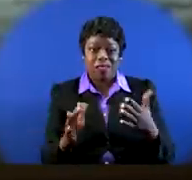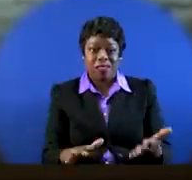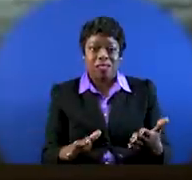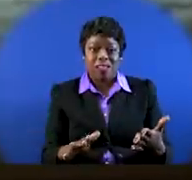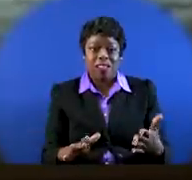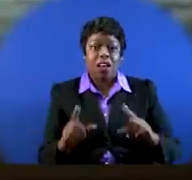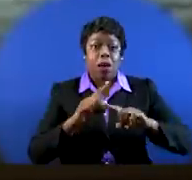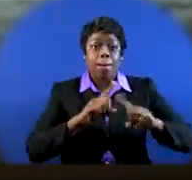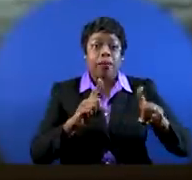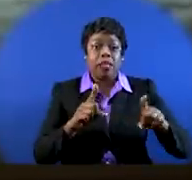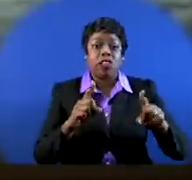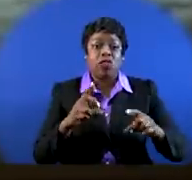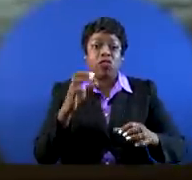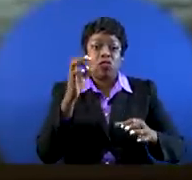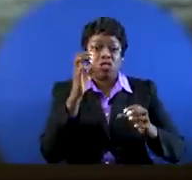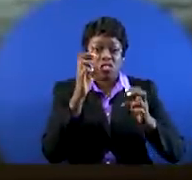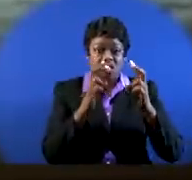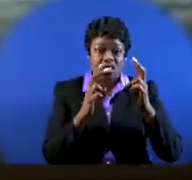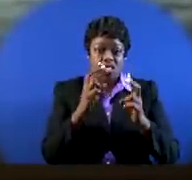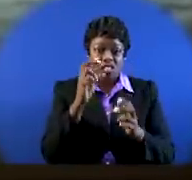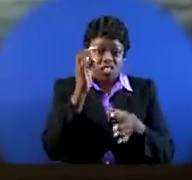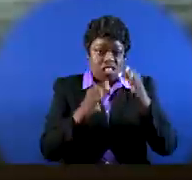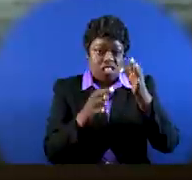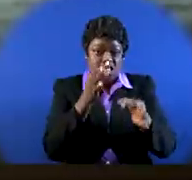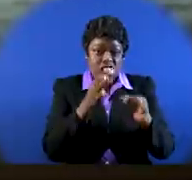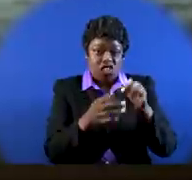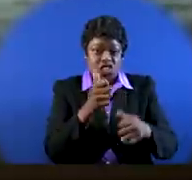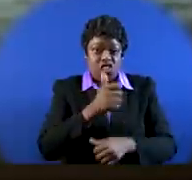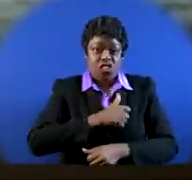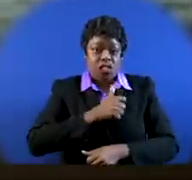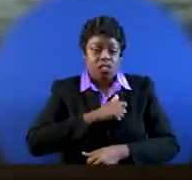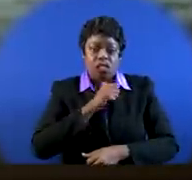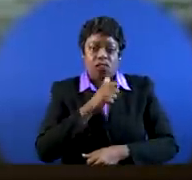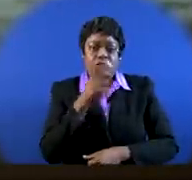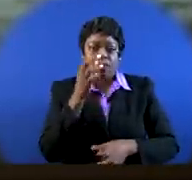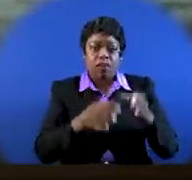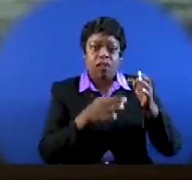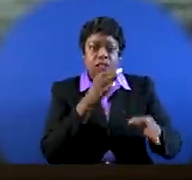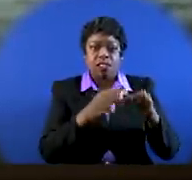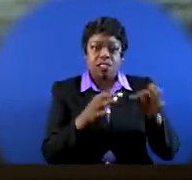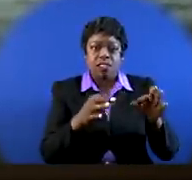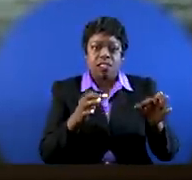But if we judged ourselves, we would not be judged.